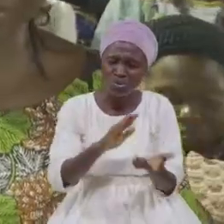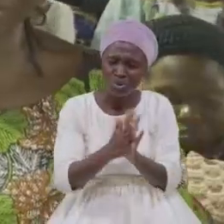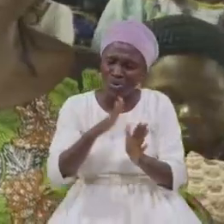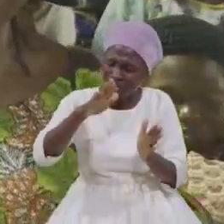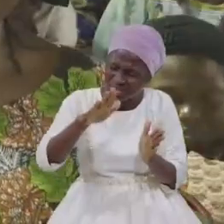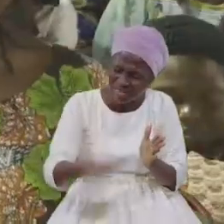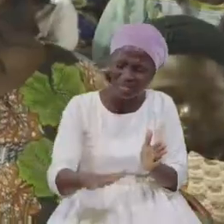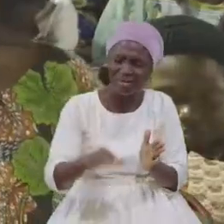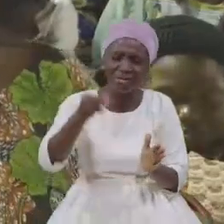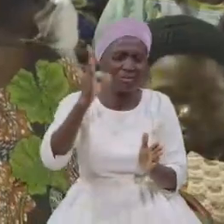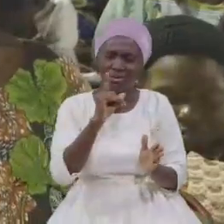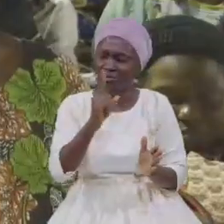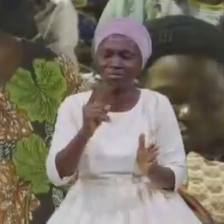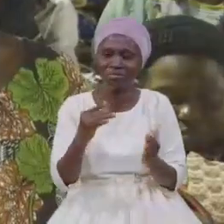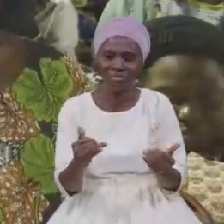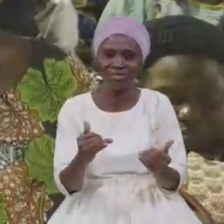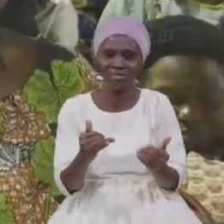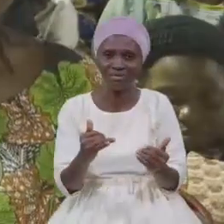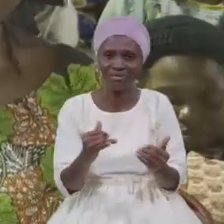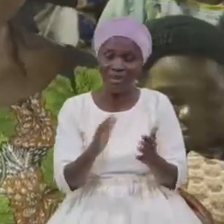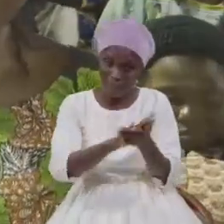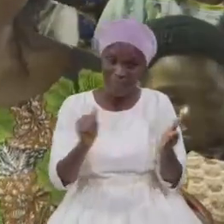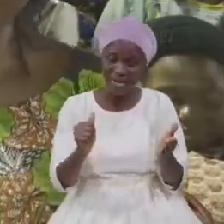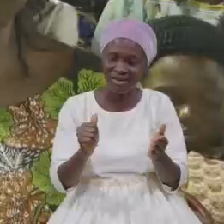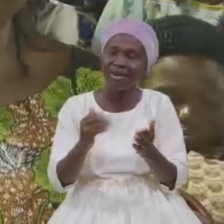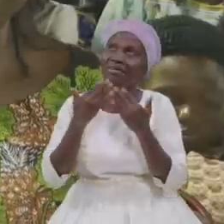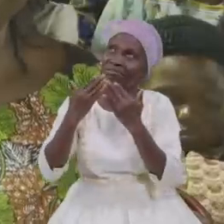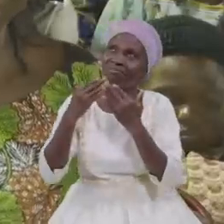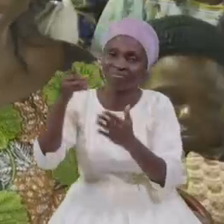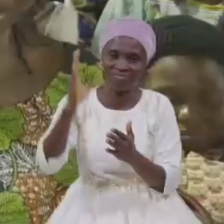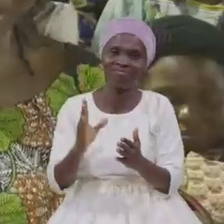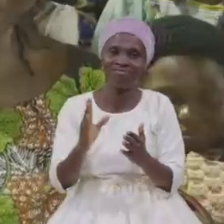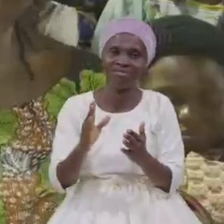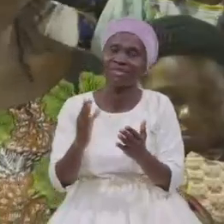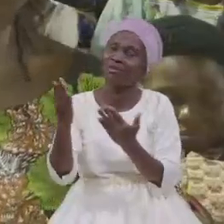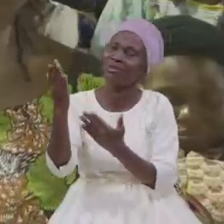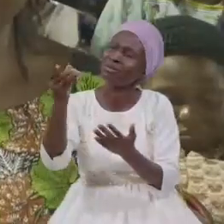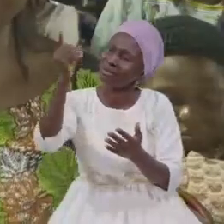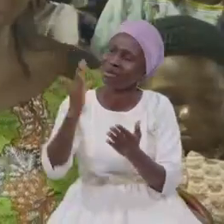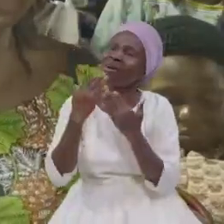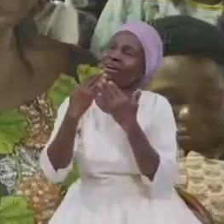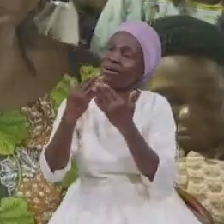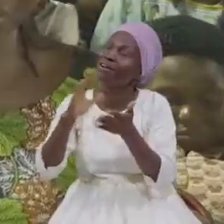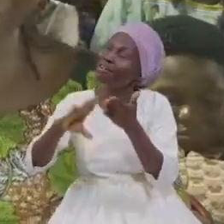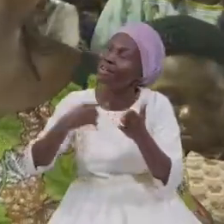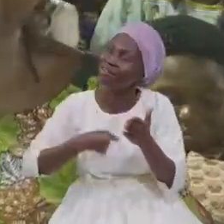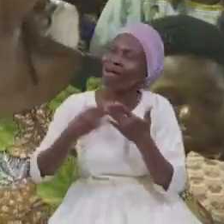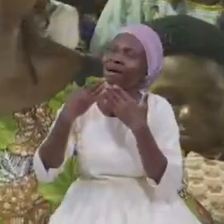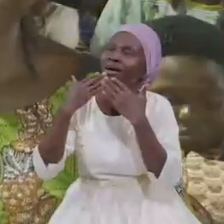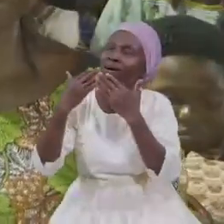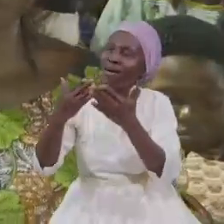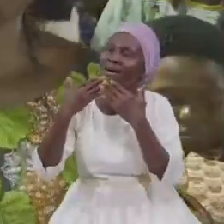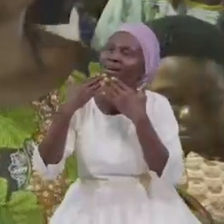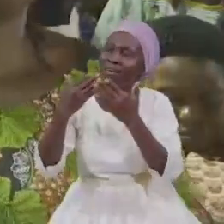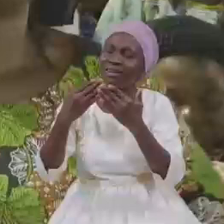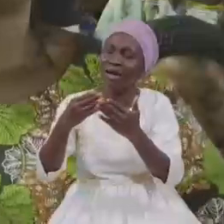Thank him, because his promises are yes and amen. As he said, he'll